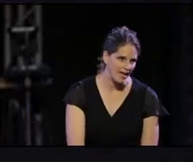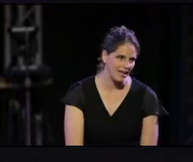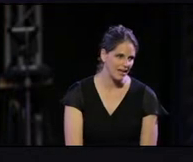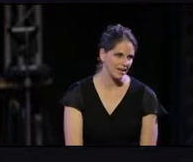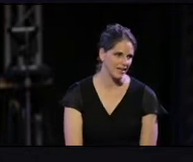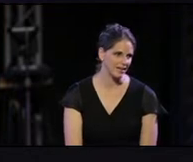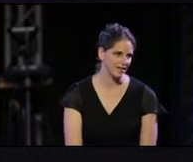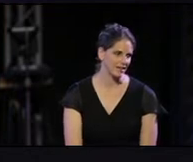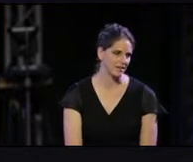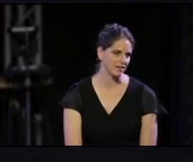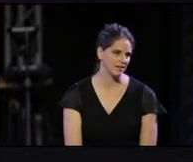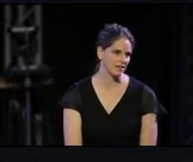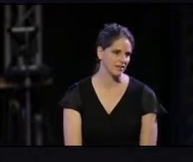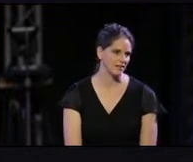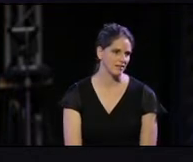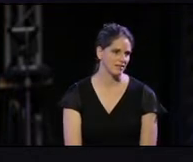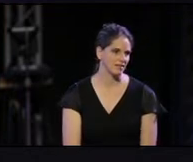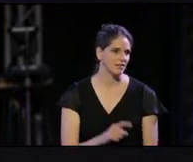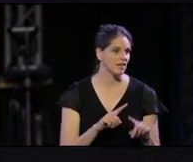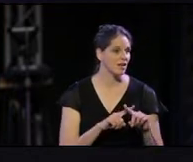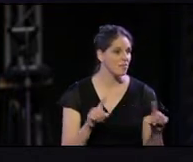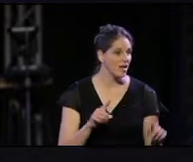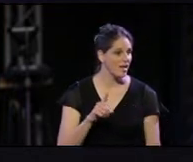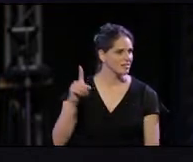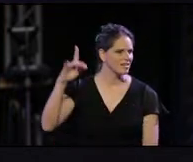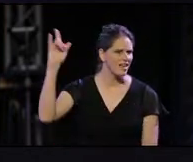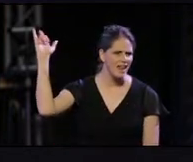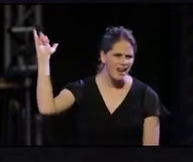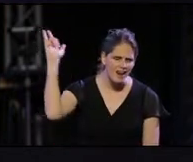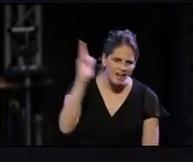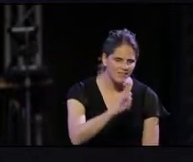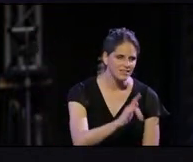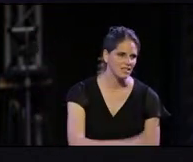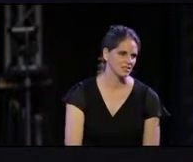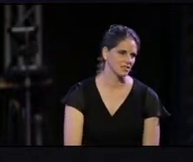But you see, he loves us. And